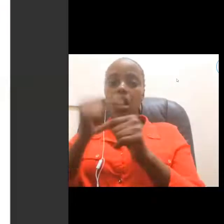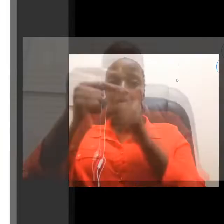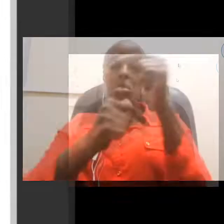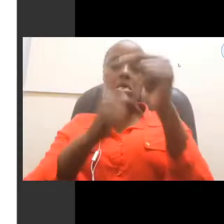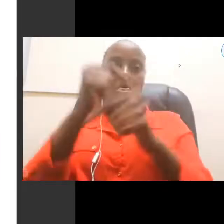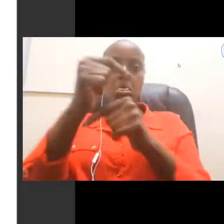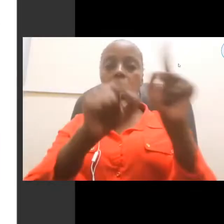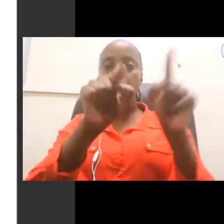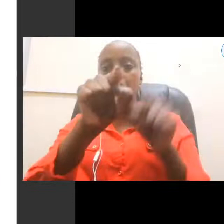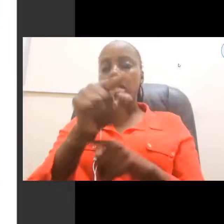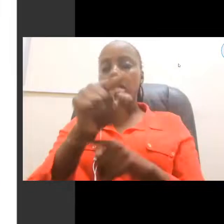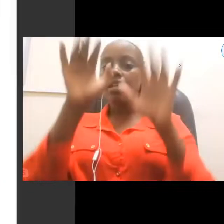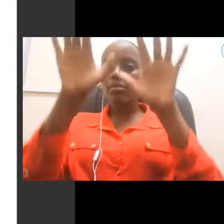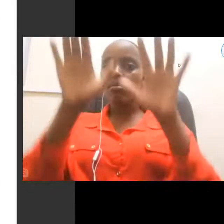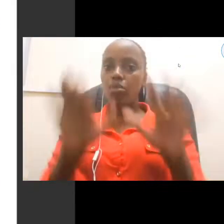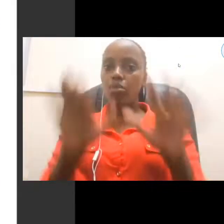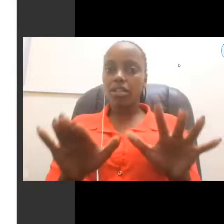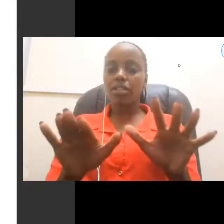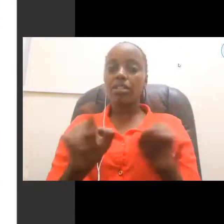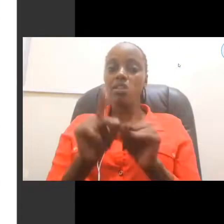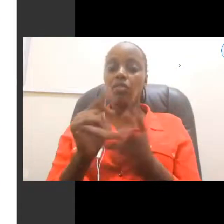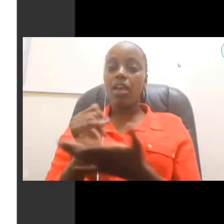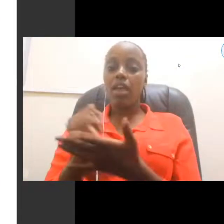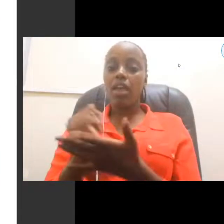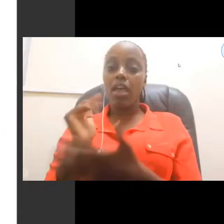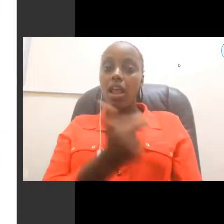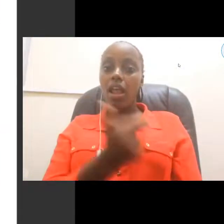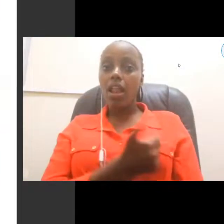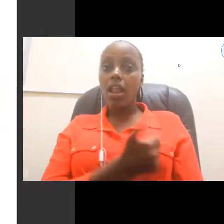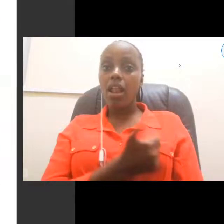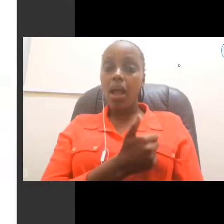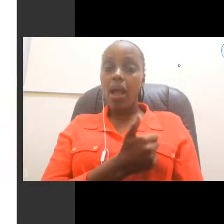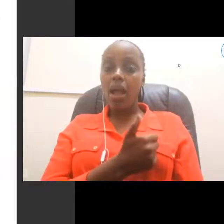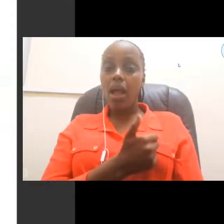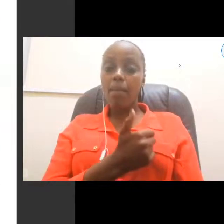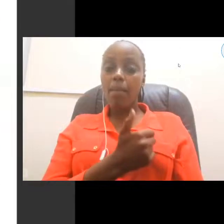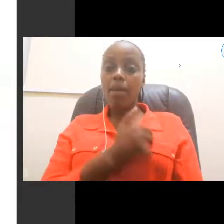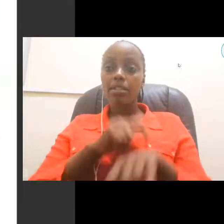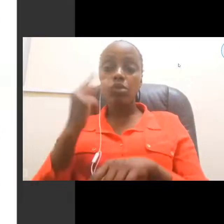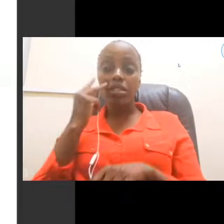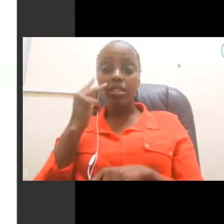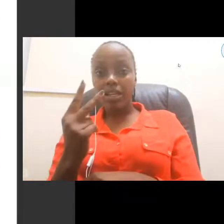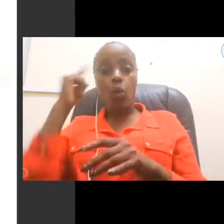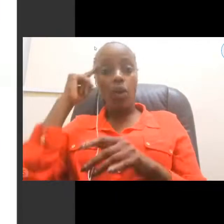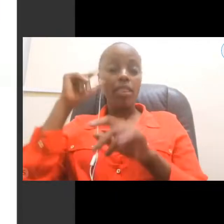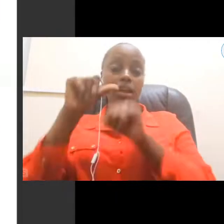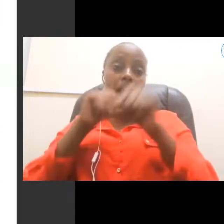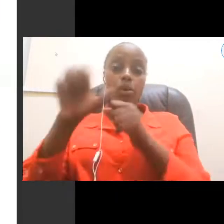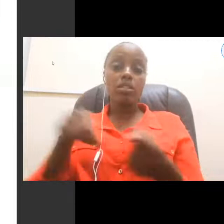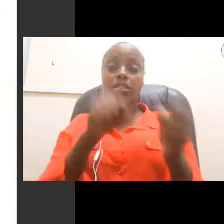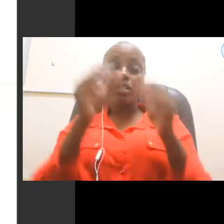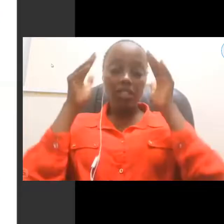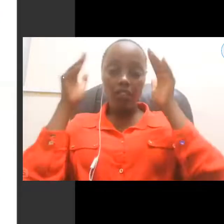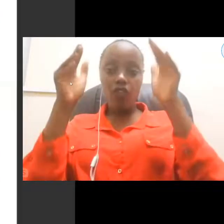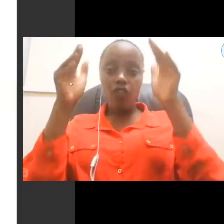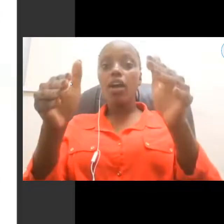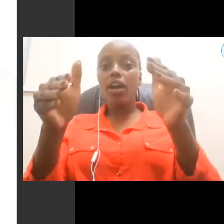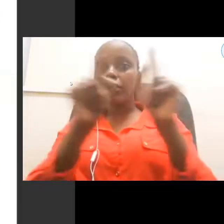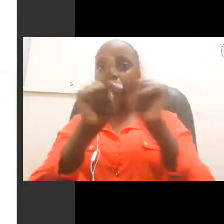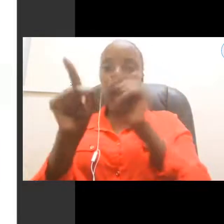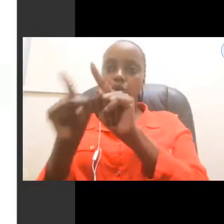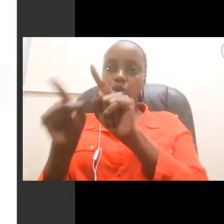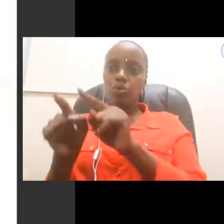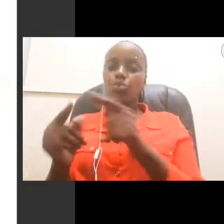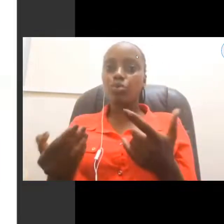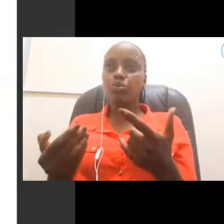very critical in terms of helping us to now, when we think in terms of our strategic focus, our key priority areas, in terms of